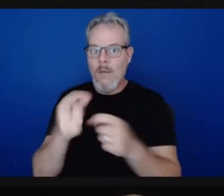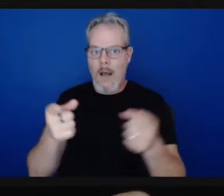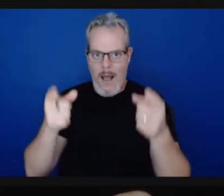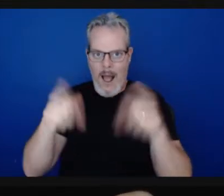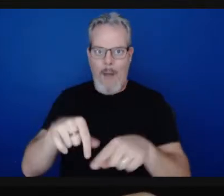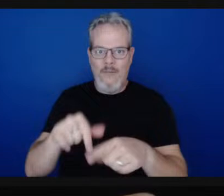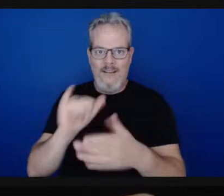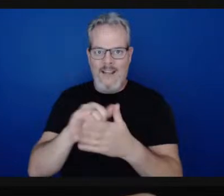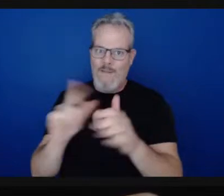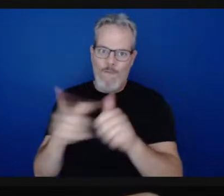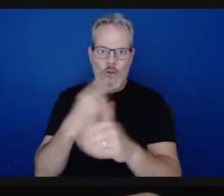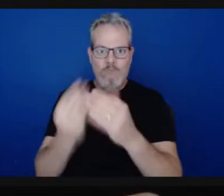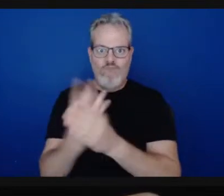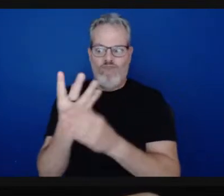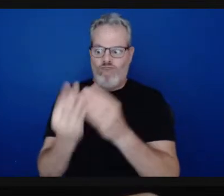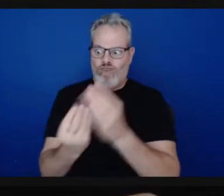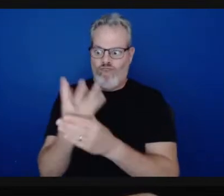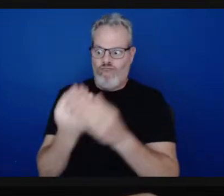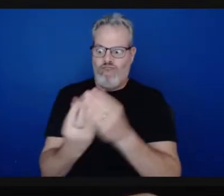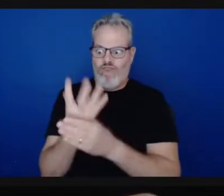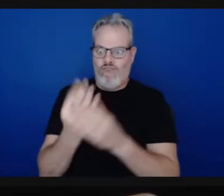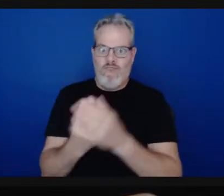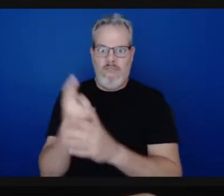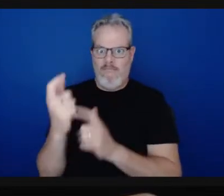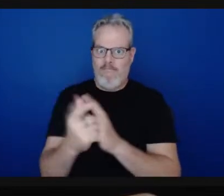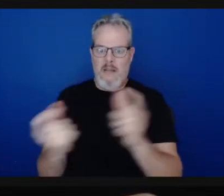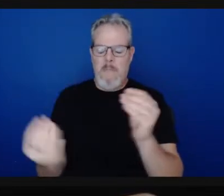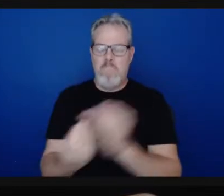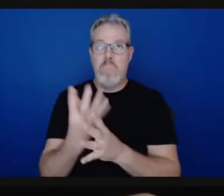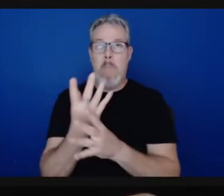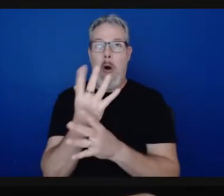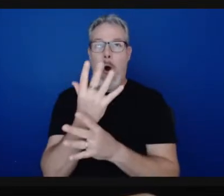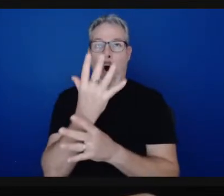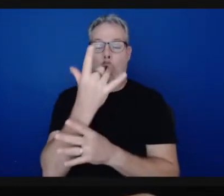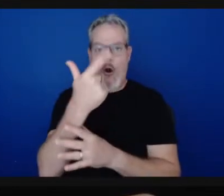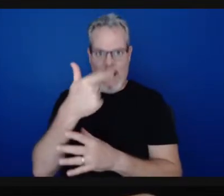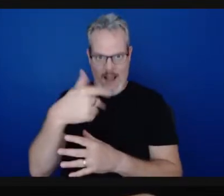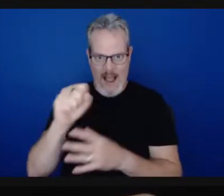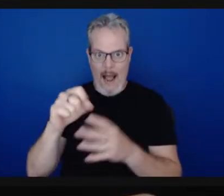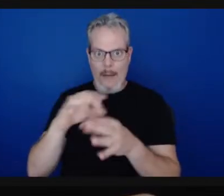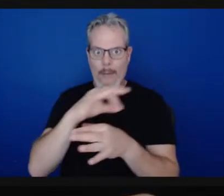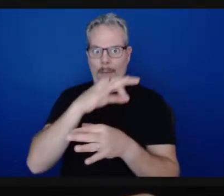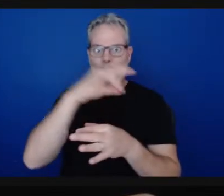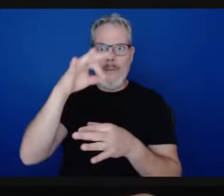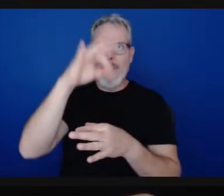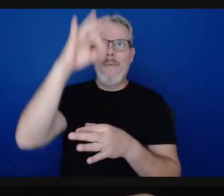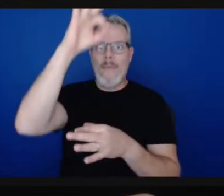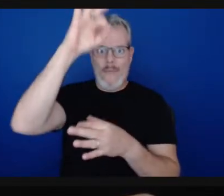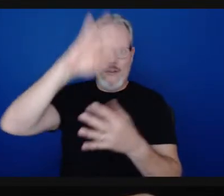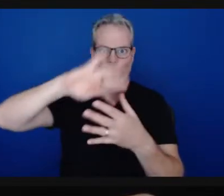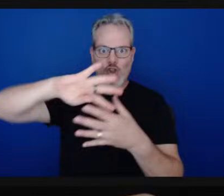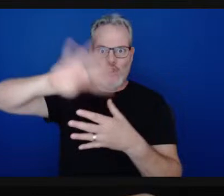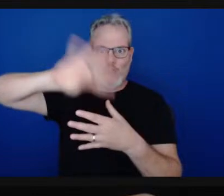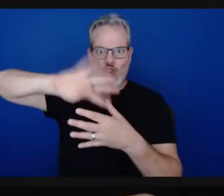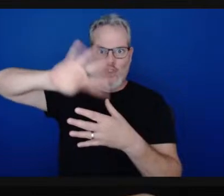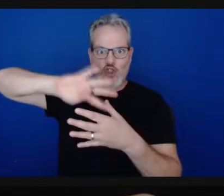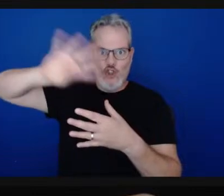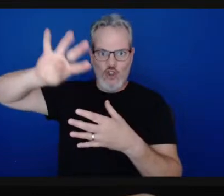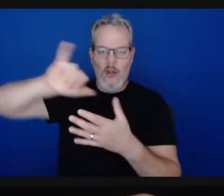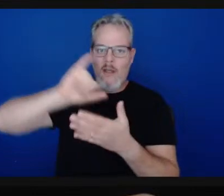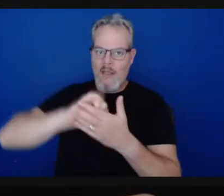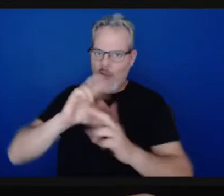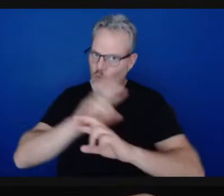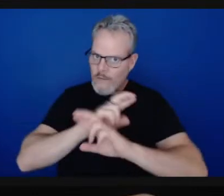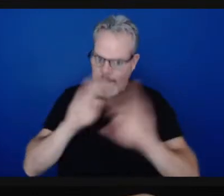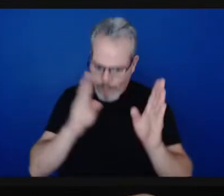of breaking the ground, a big burp of gas comes out. So that's what you need to prepare for during these times when it's